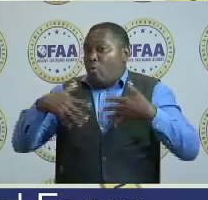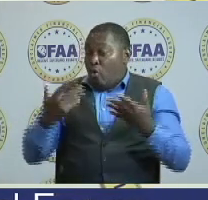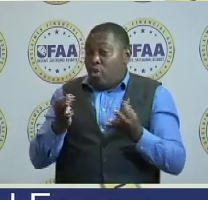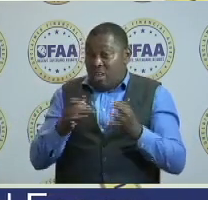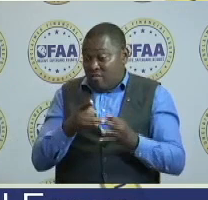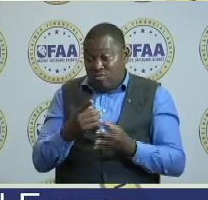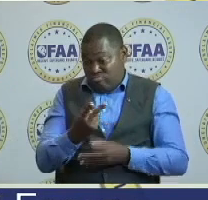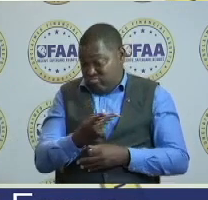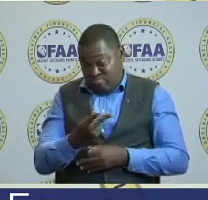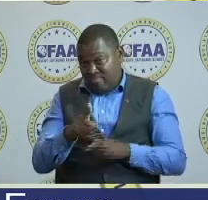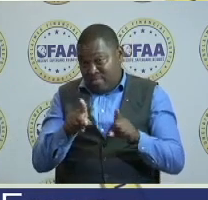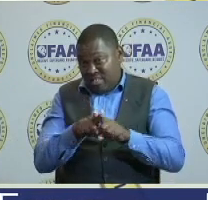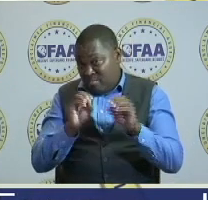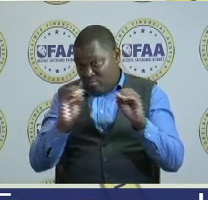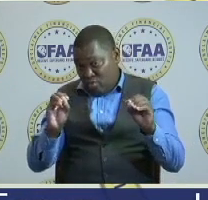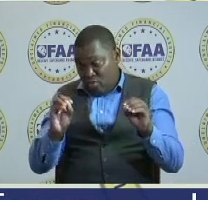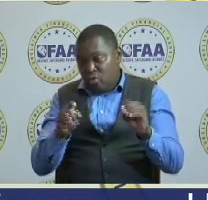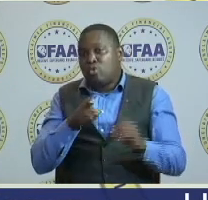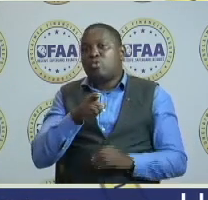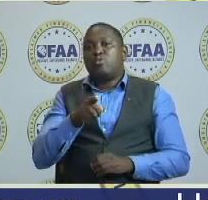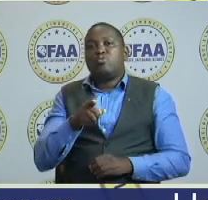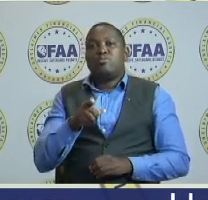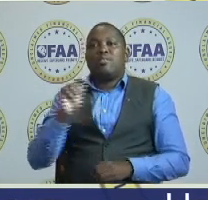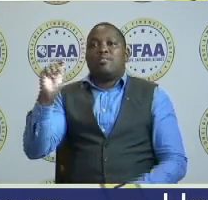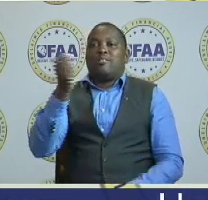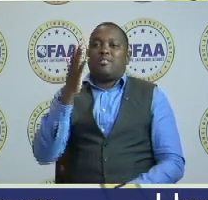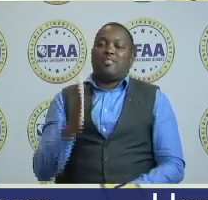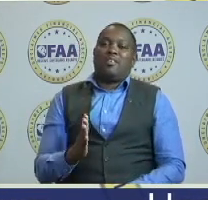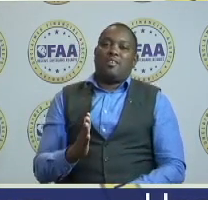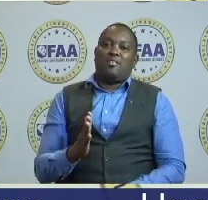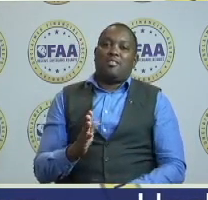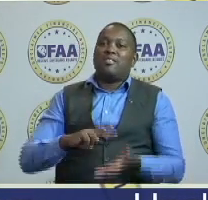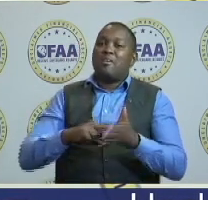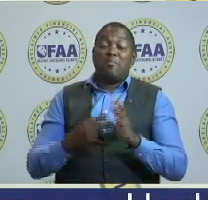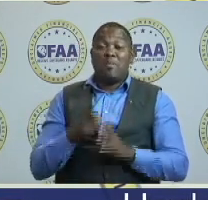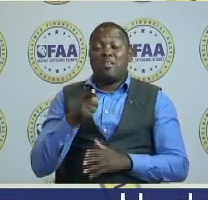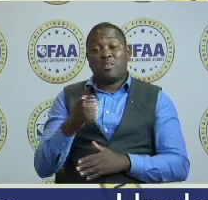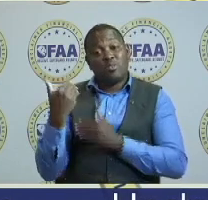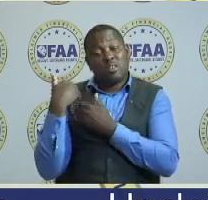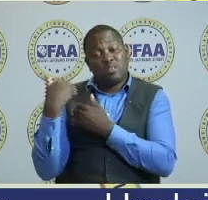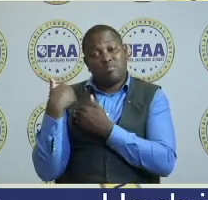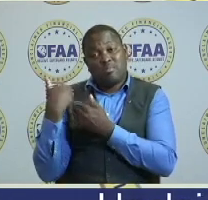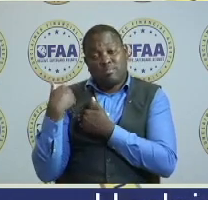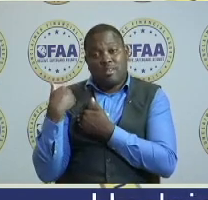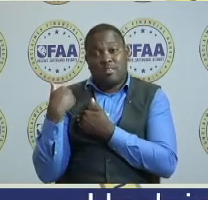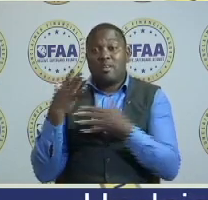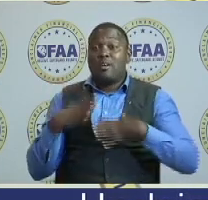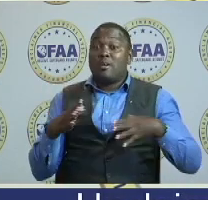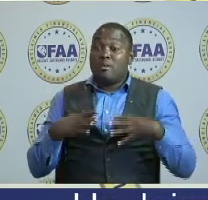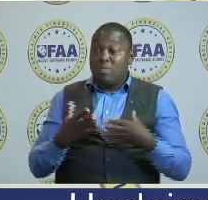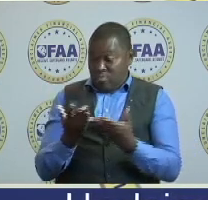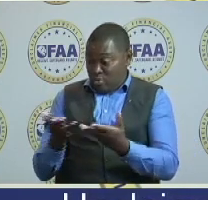want to remind you that you are a citizen of the Republic of Kenya, and it is your civic duty to make sure that those whose